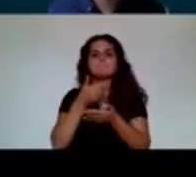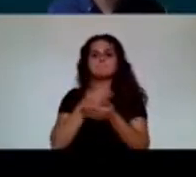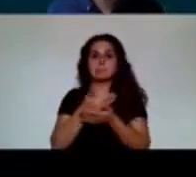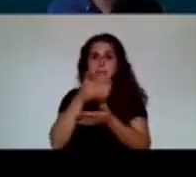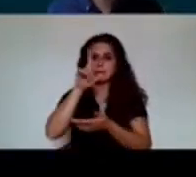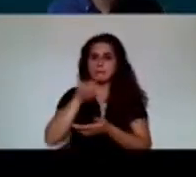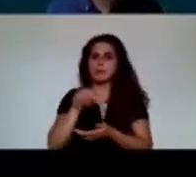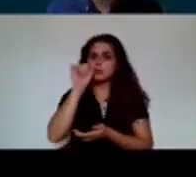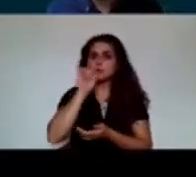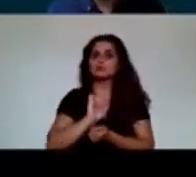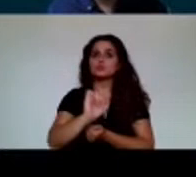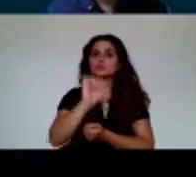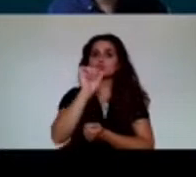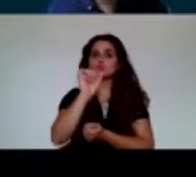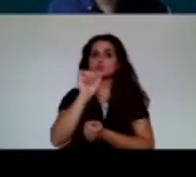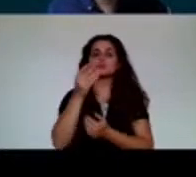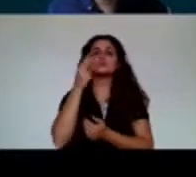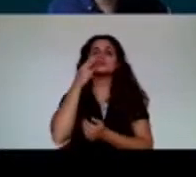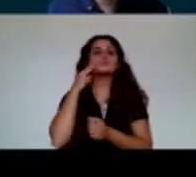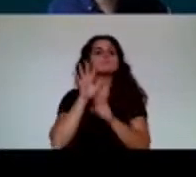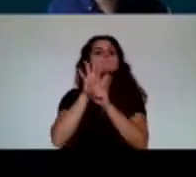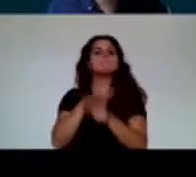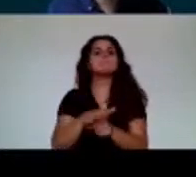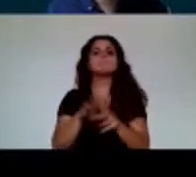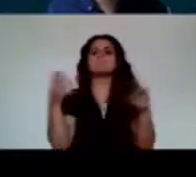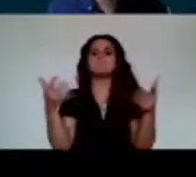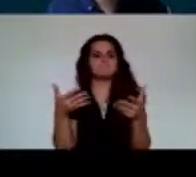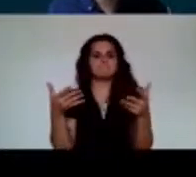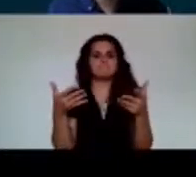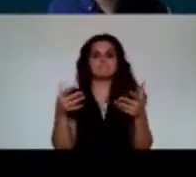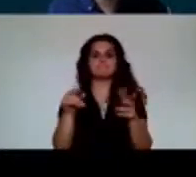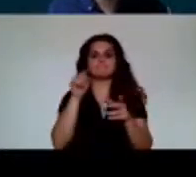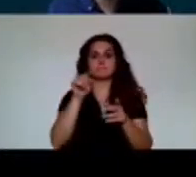yourself are? So these